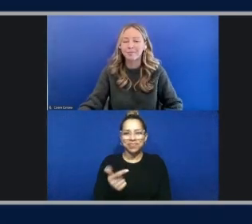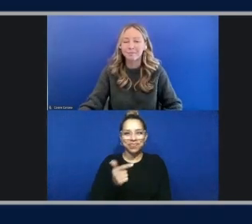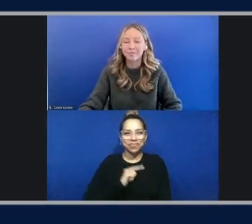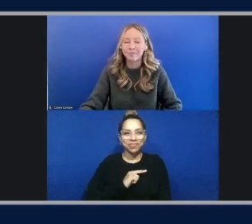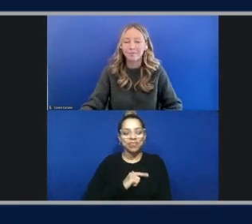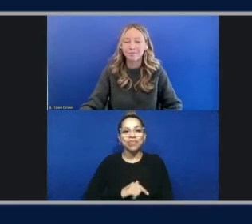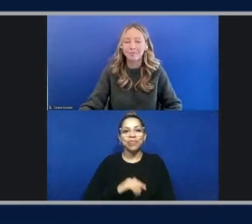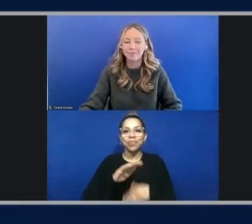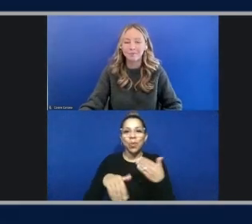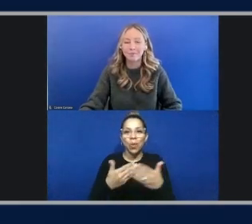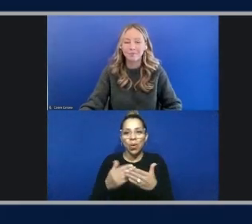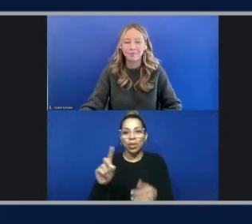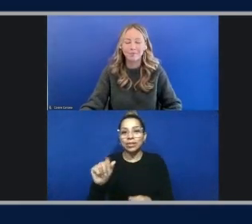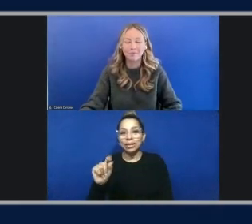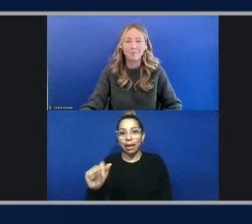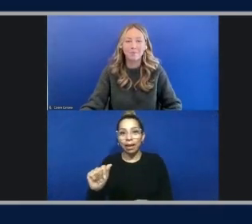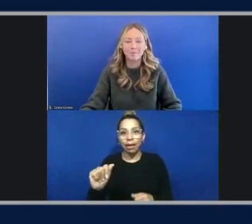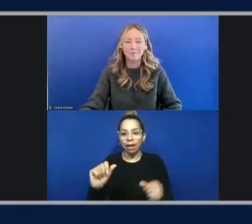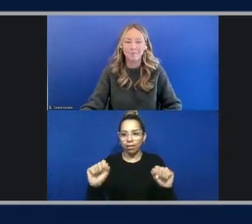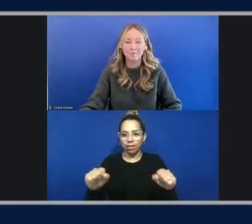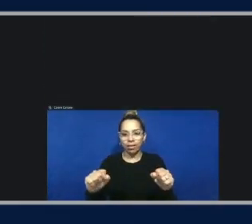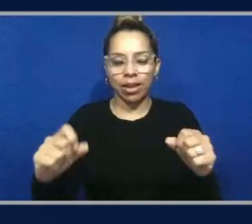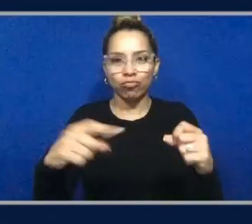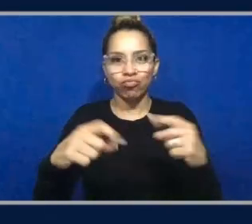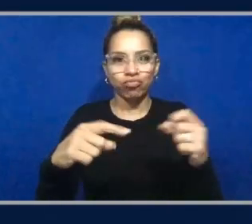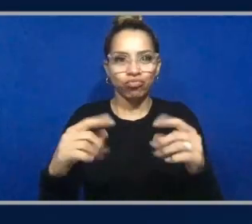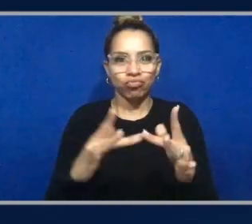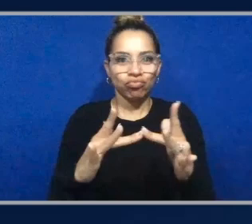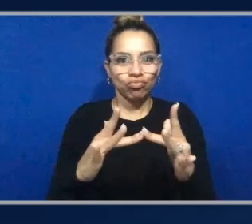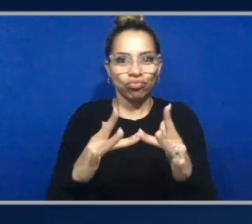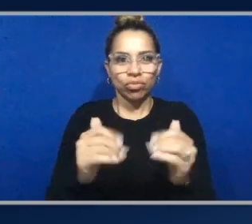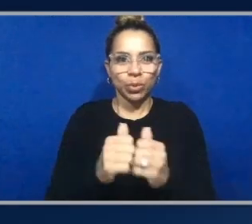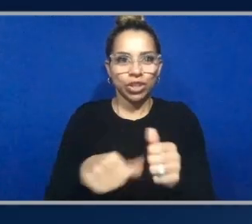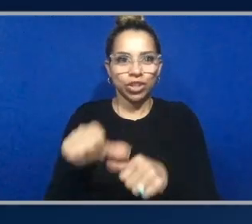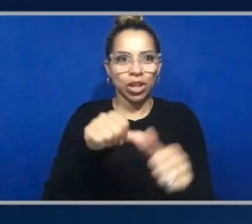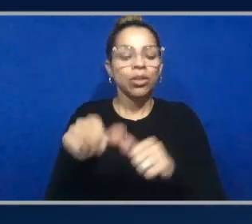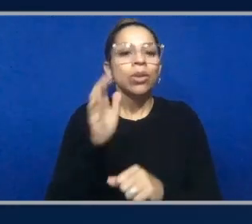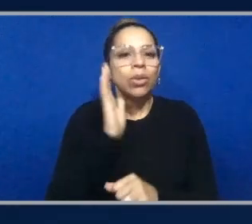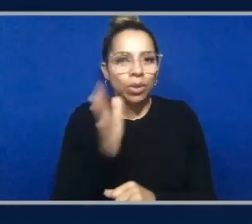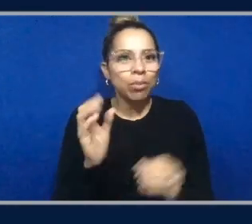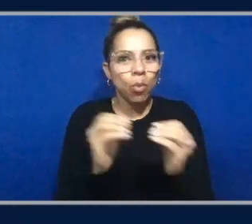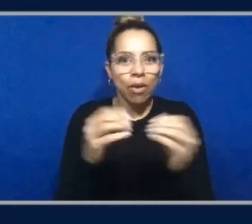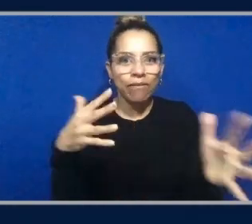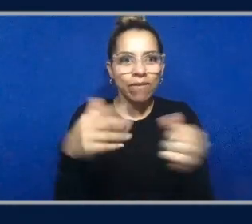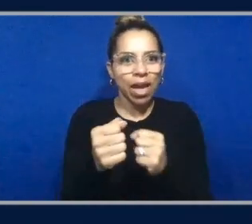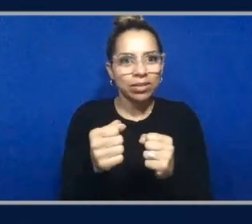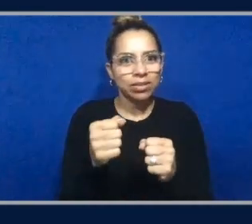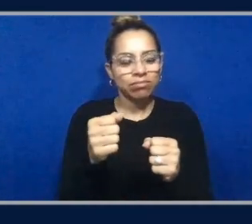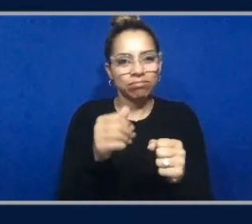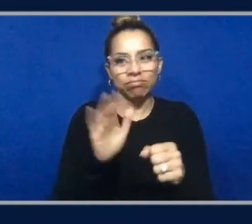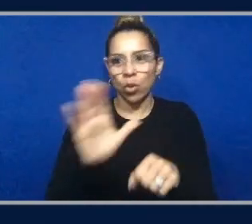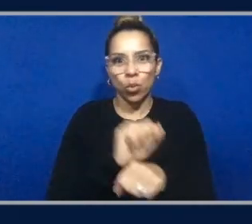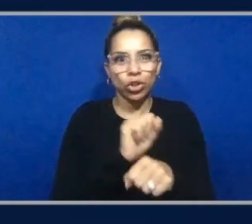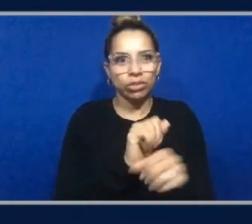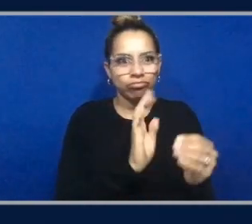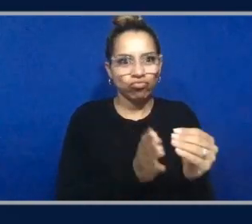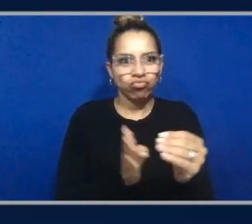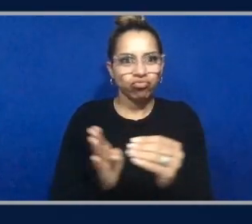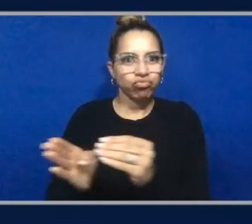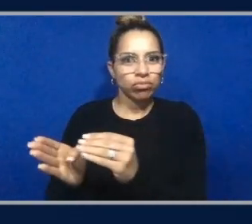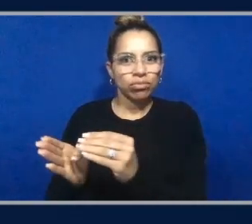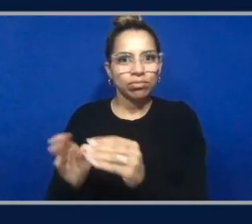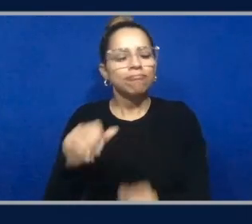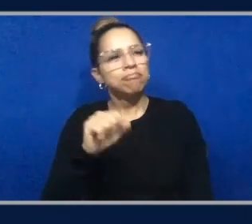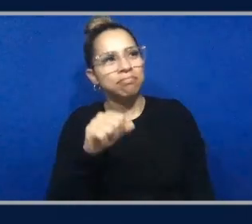to each other. They can just be so much faster at getting their work done. Yeah, I can absolutely see some partners and customers